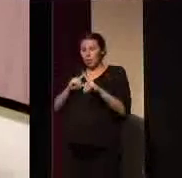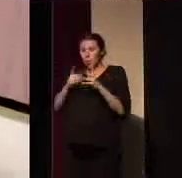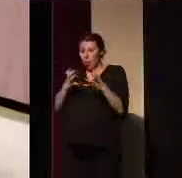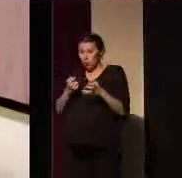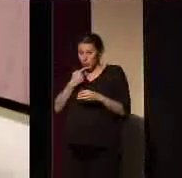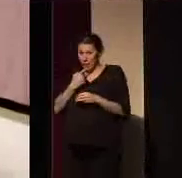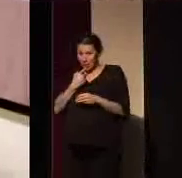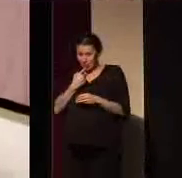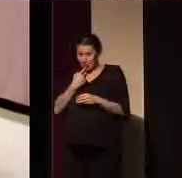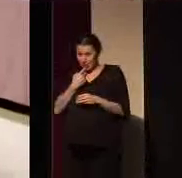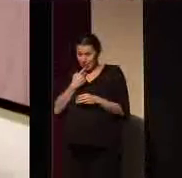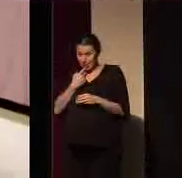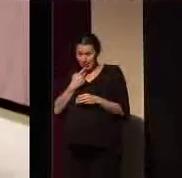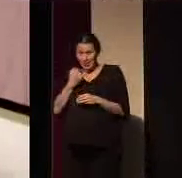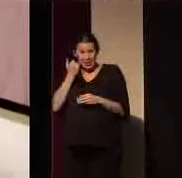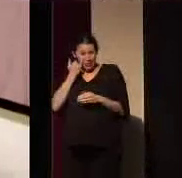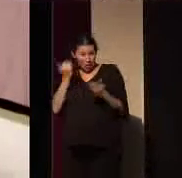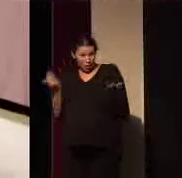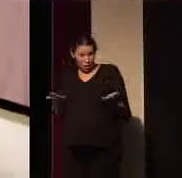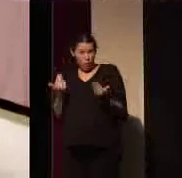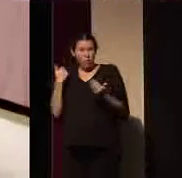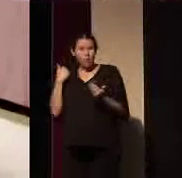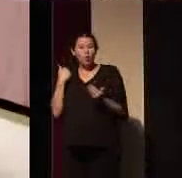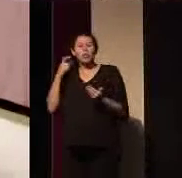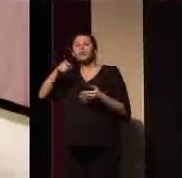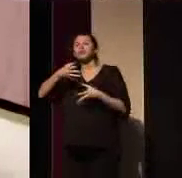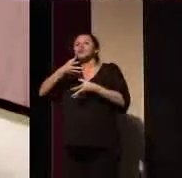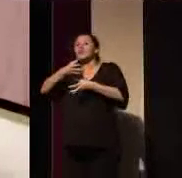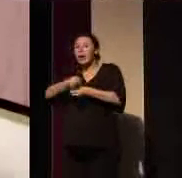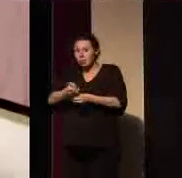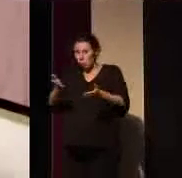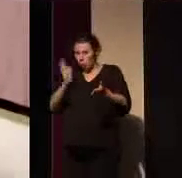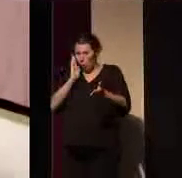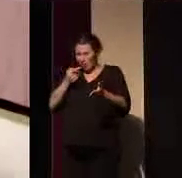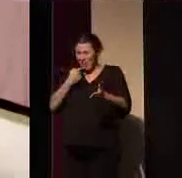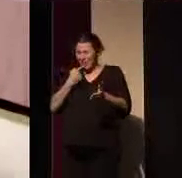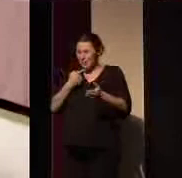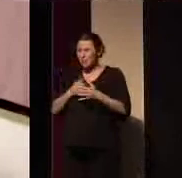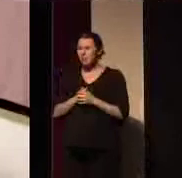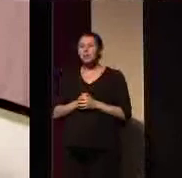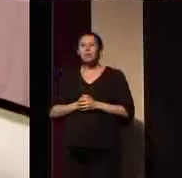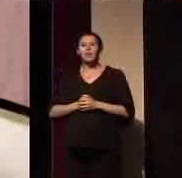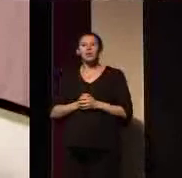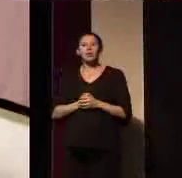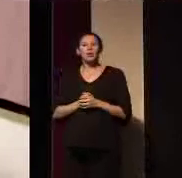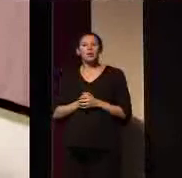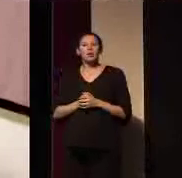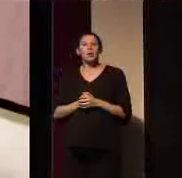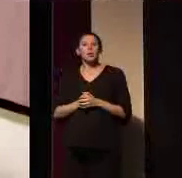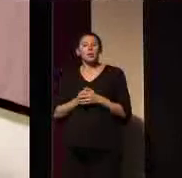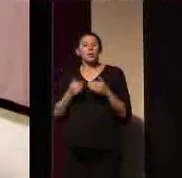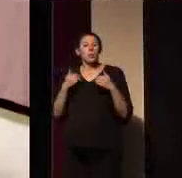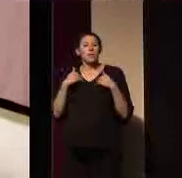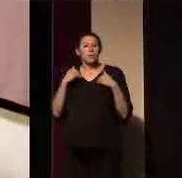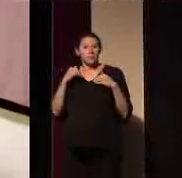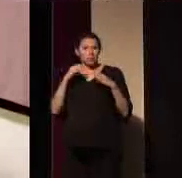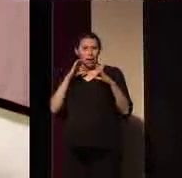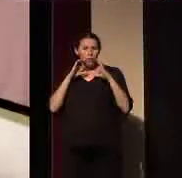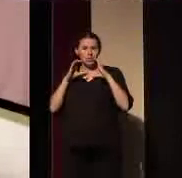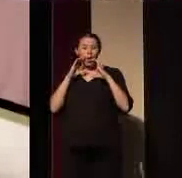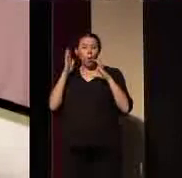that if you've been with us before, you'll have to trust me in what I'm about to say. That we draw conversations to a